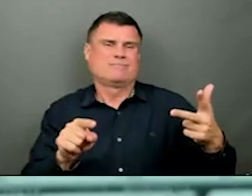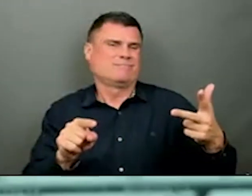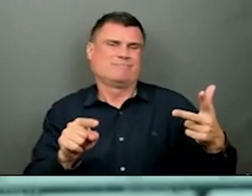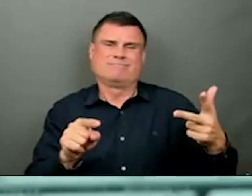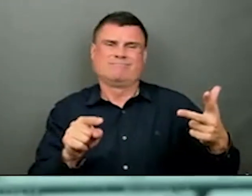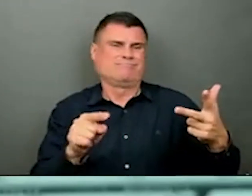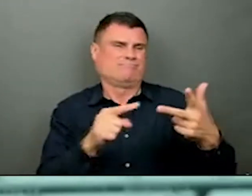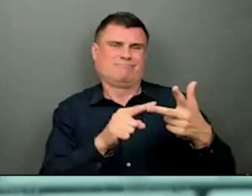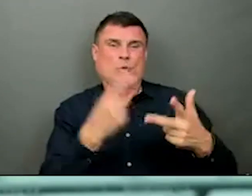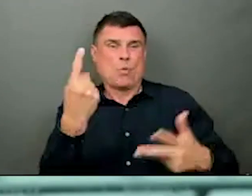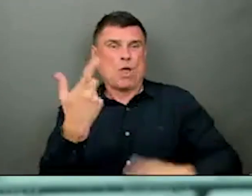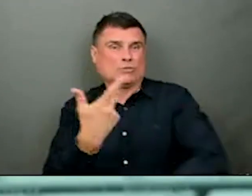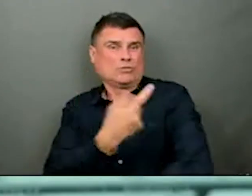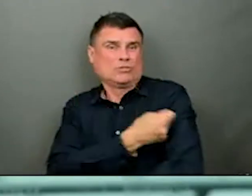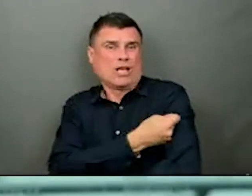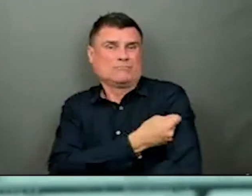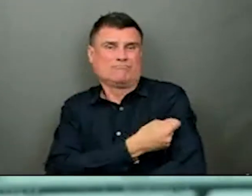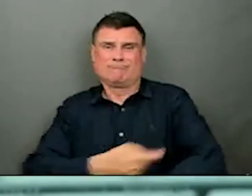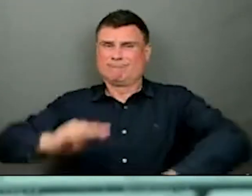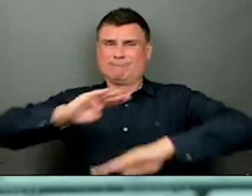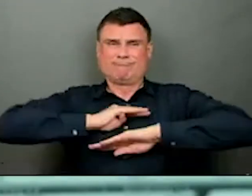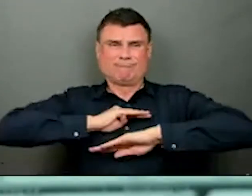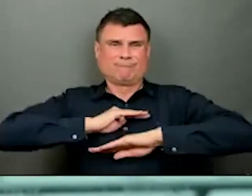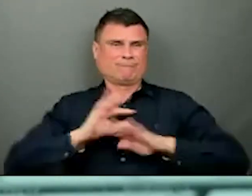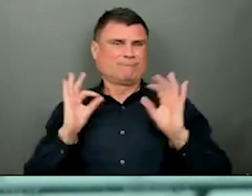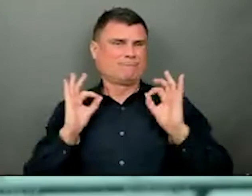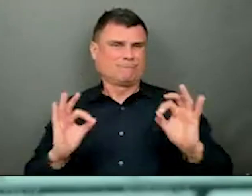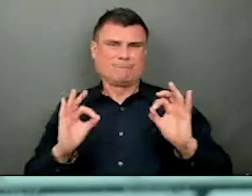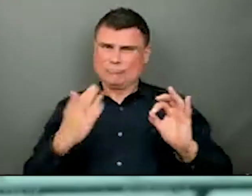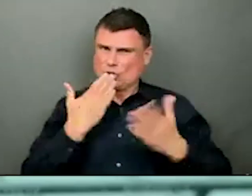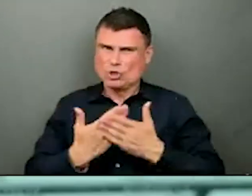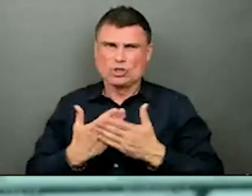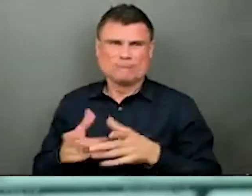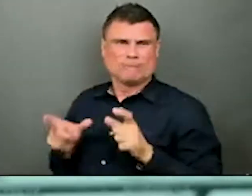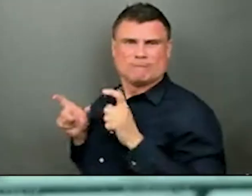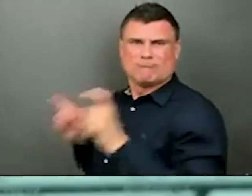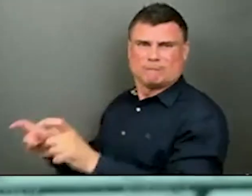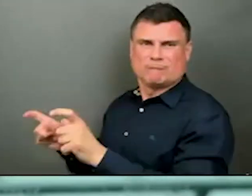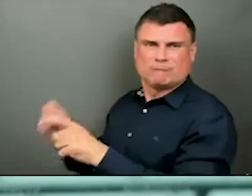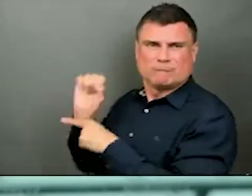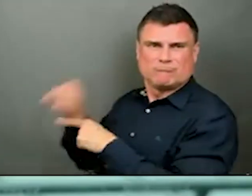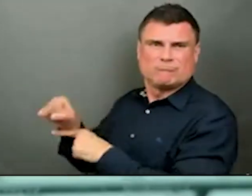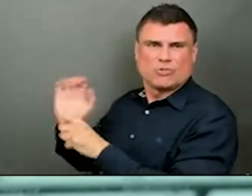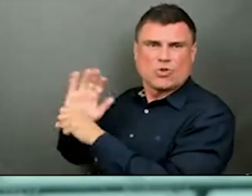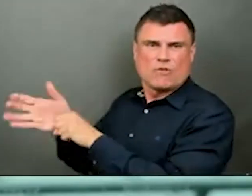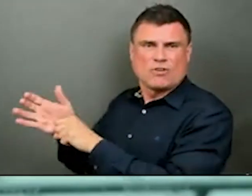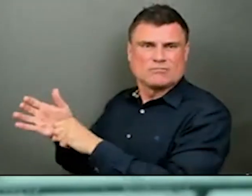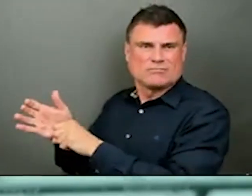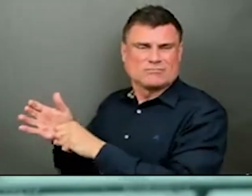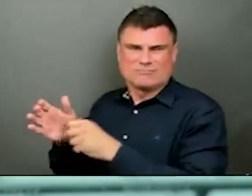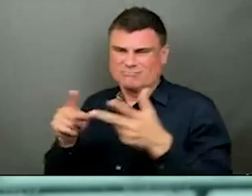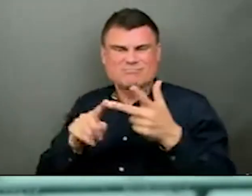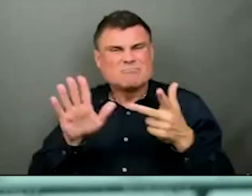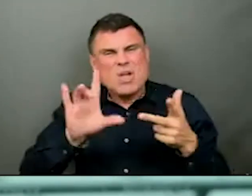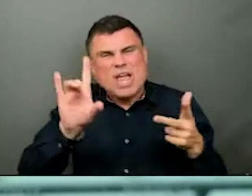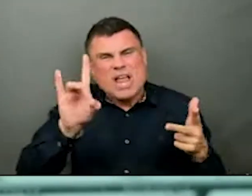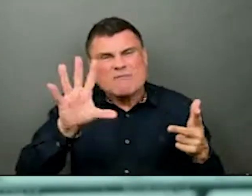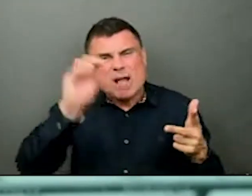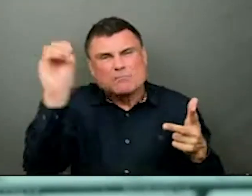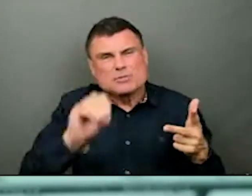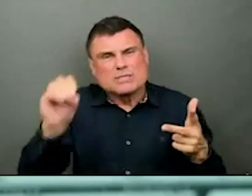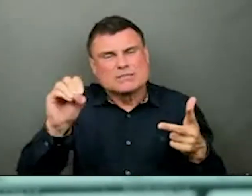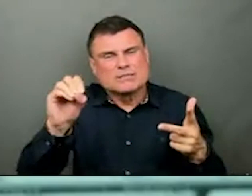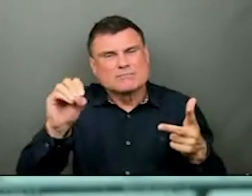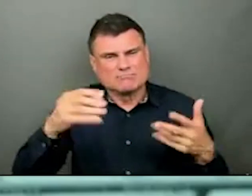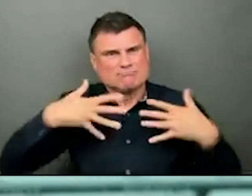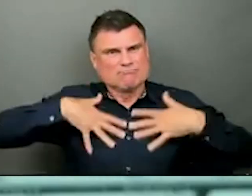protection against transmission of the virus, but also the serious illness, hospitalizations, and deaths. And